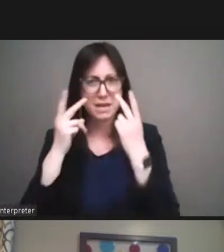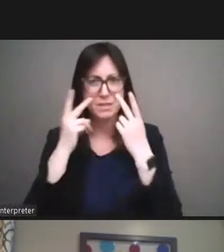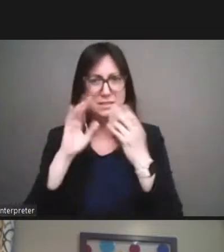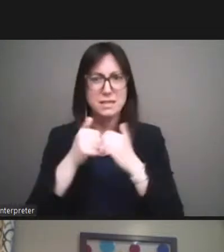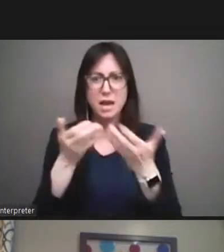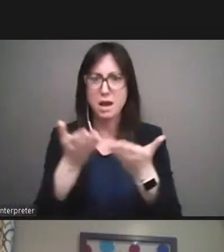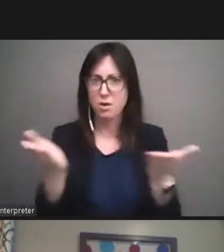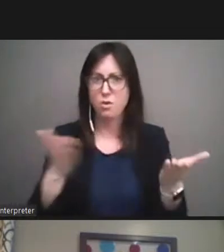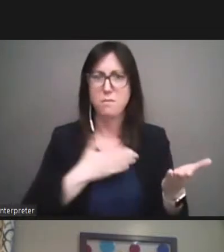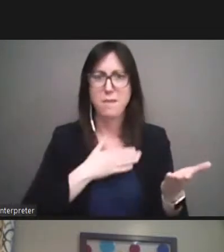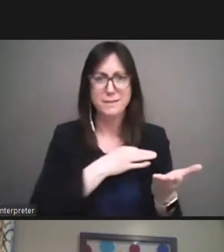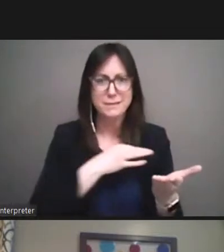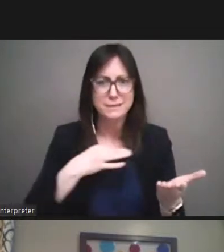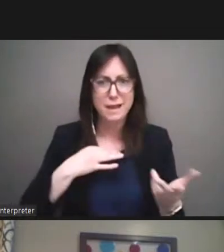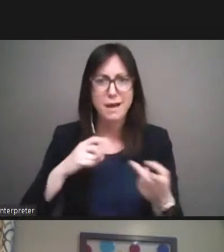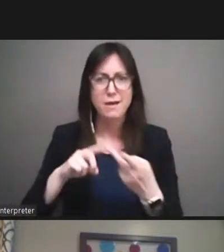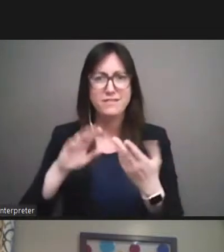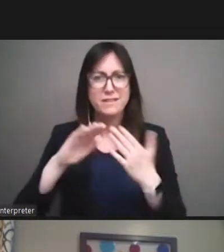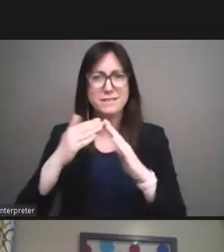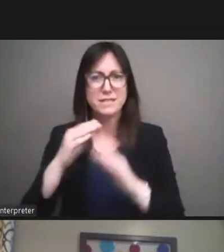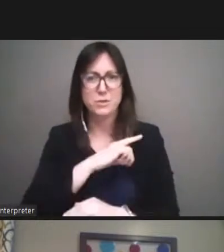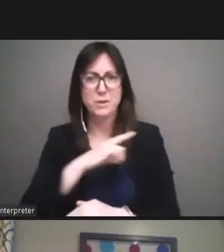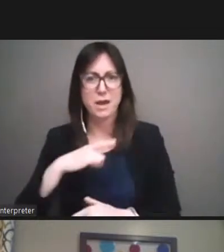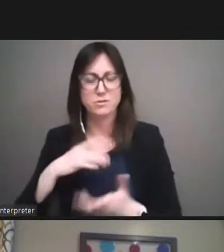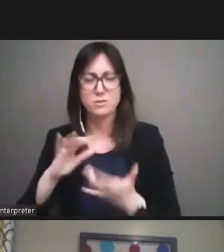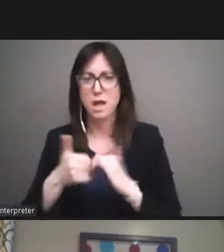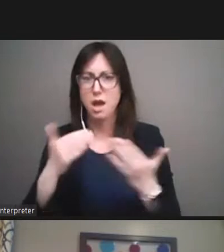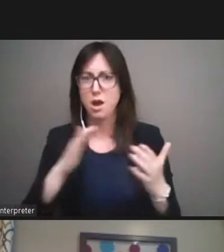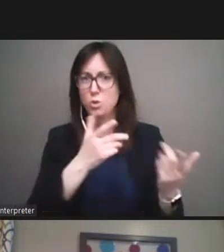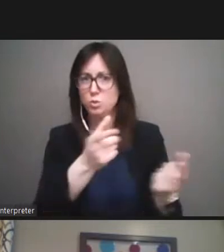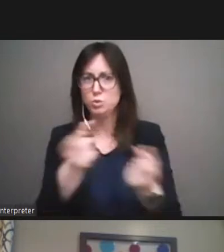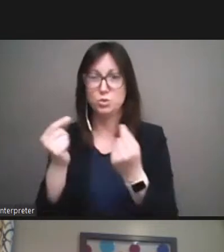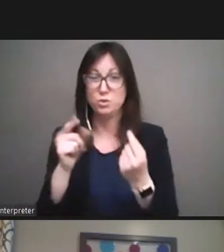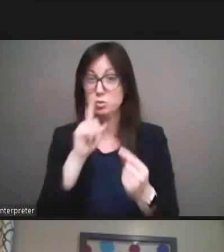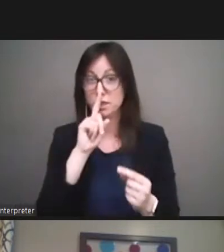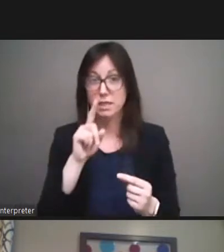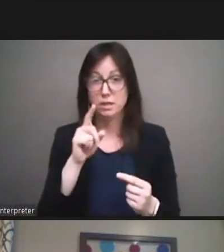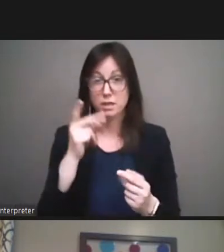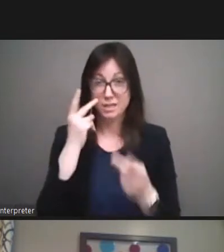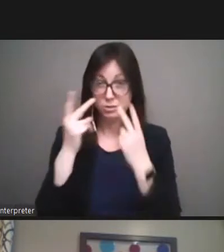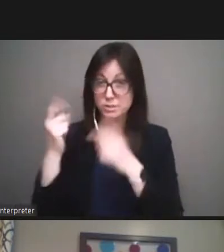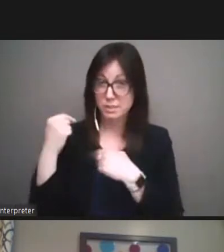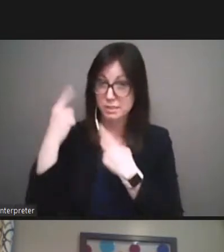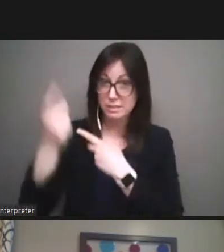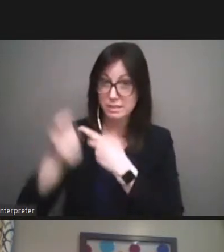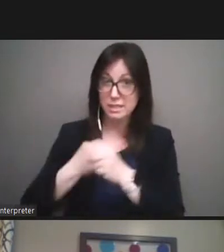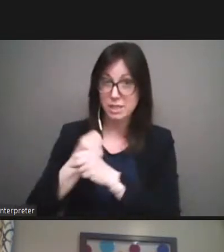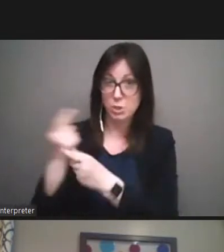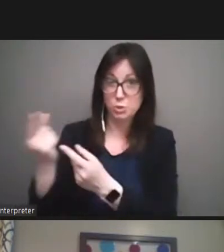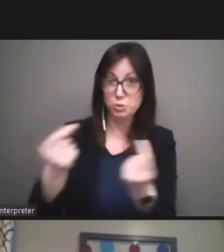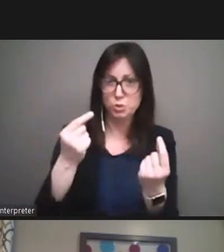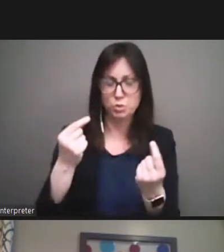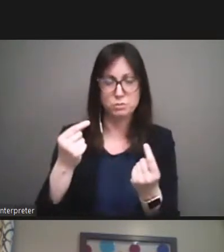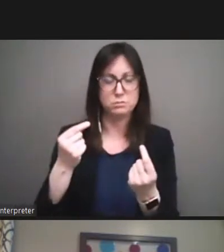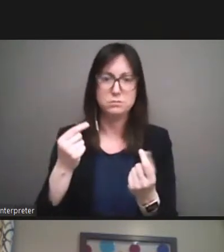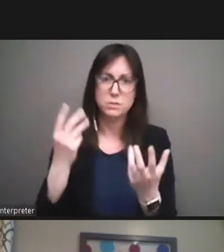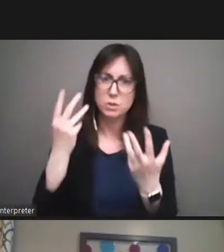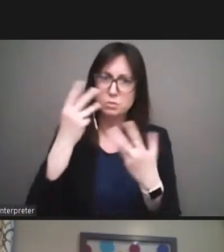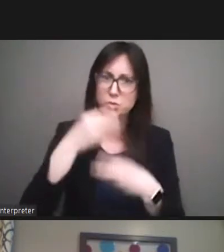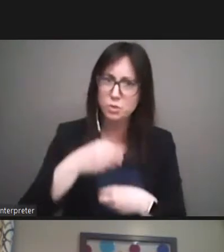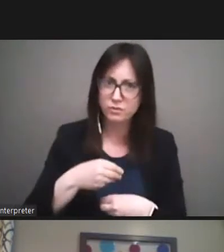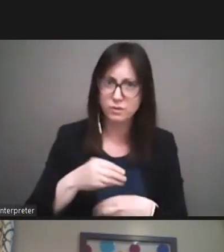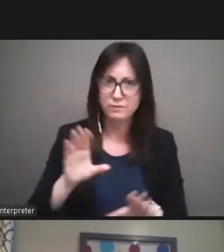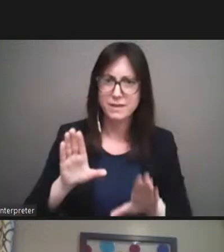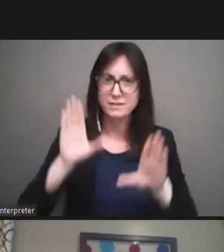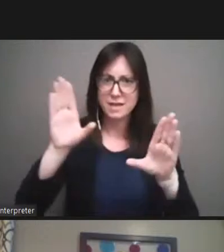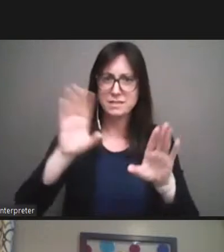my council and staff. It's pretty remarkable and beautiful to watch. But it's also like, as a leader, you're like, I